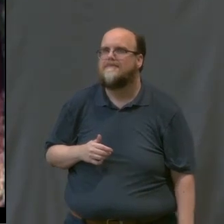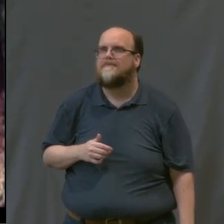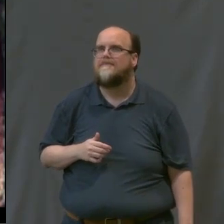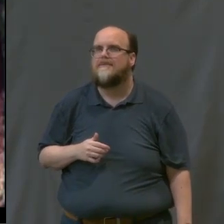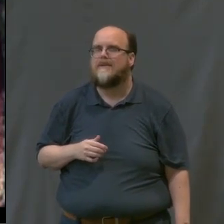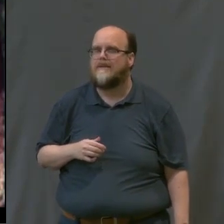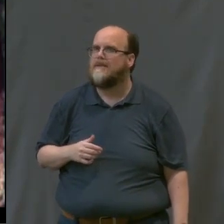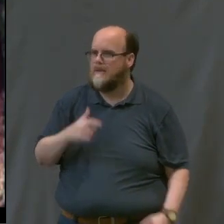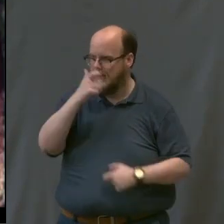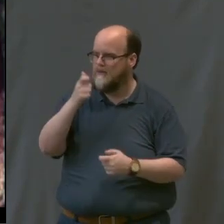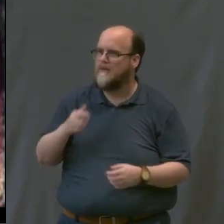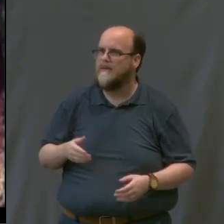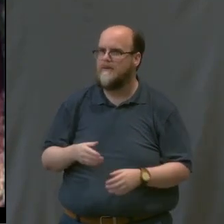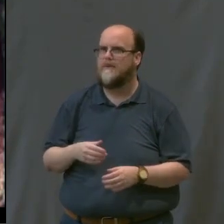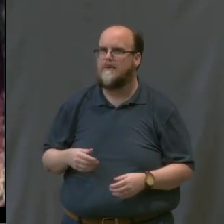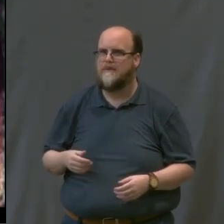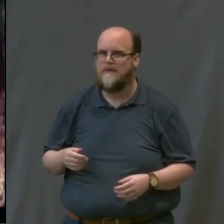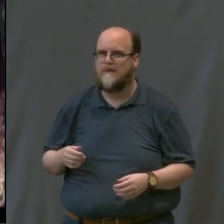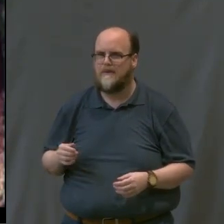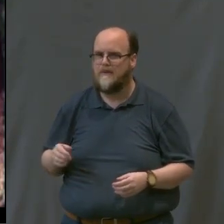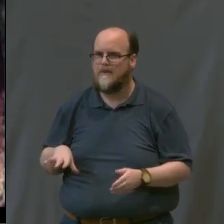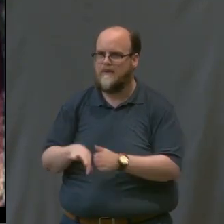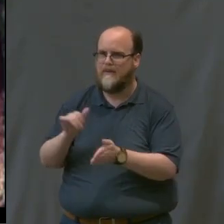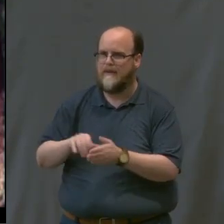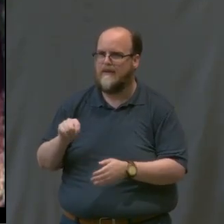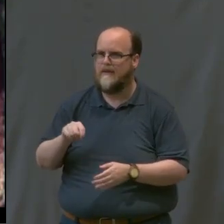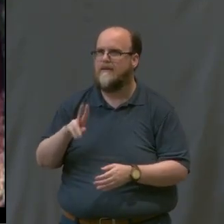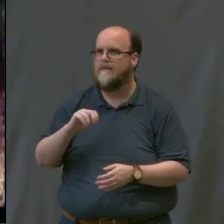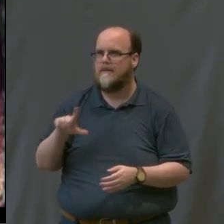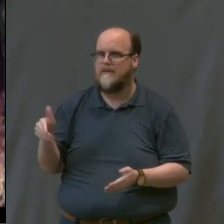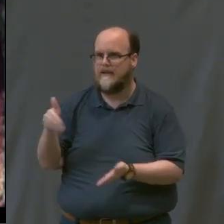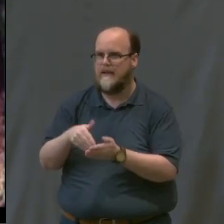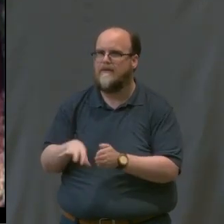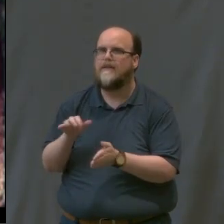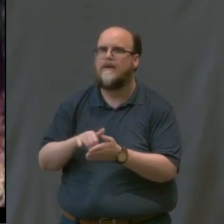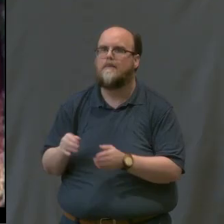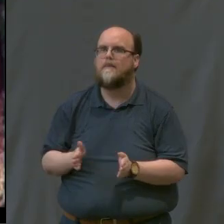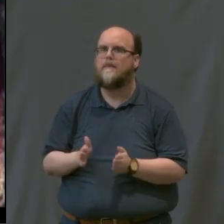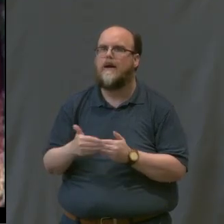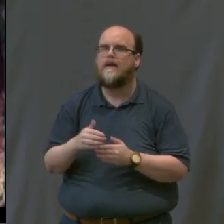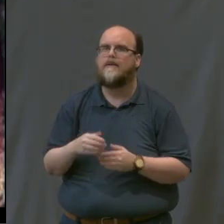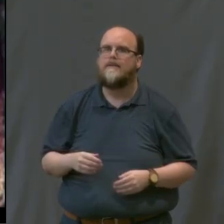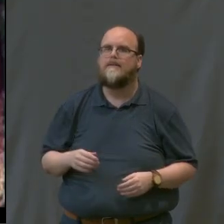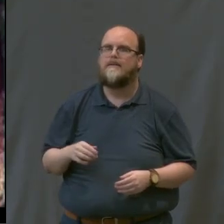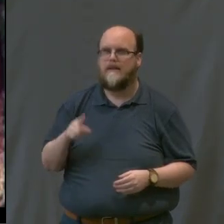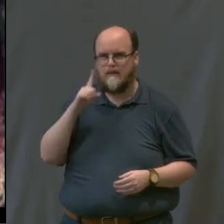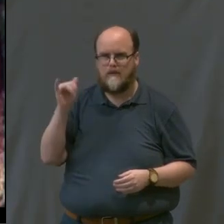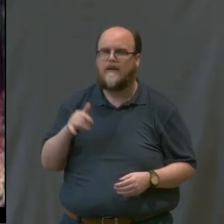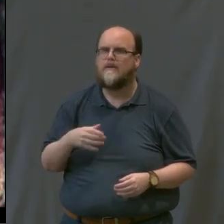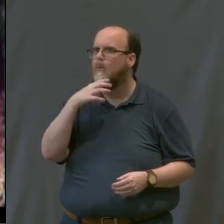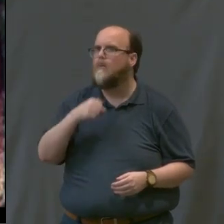It would be interesting to get back into this tunnel, though, and find out what this box is. That looks like